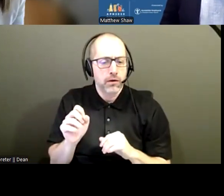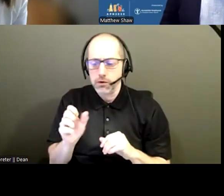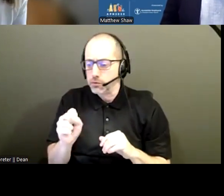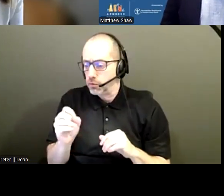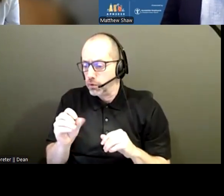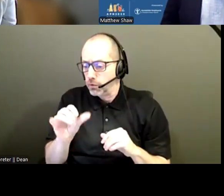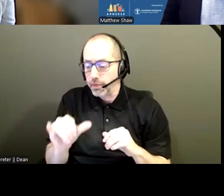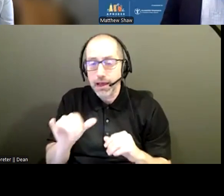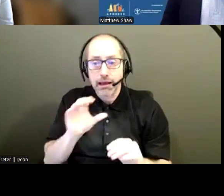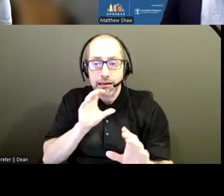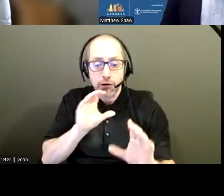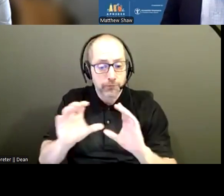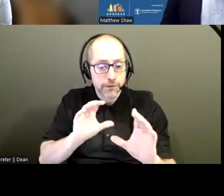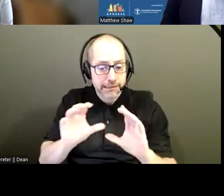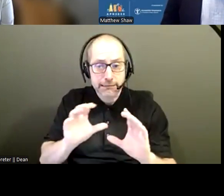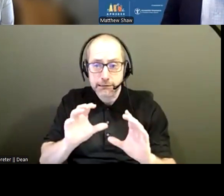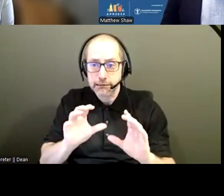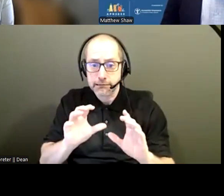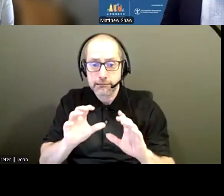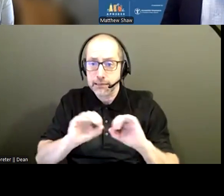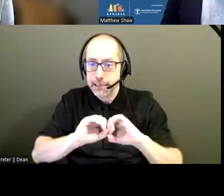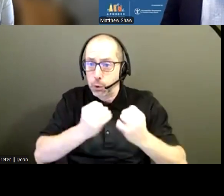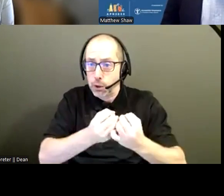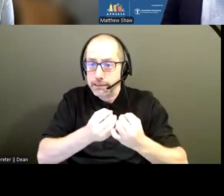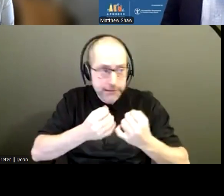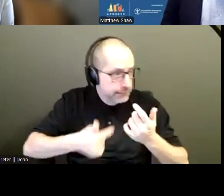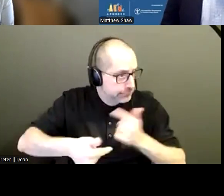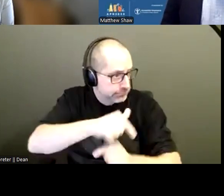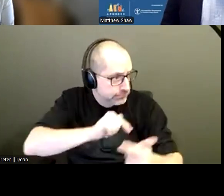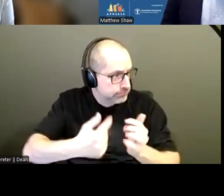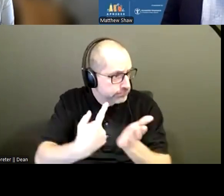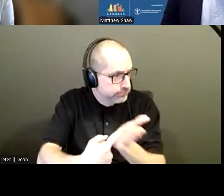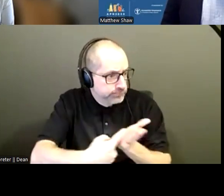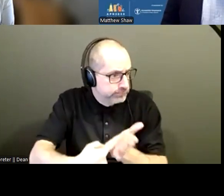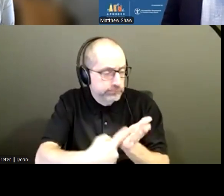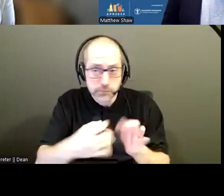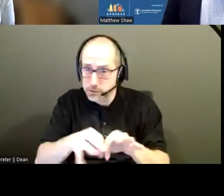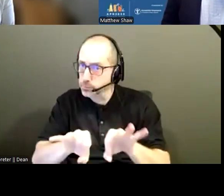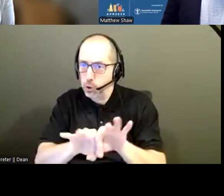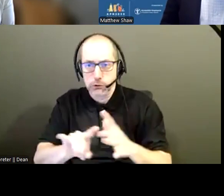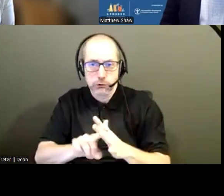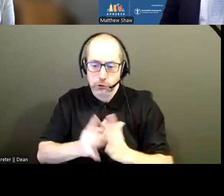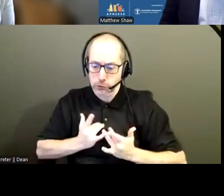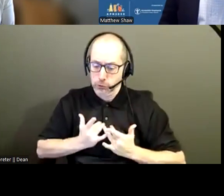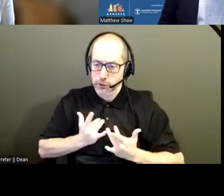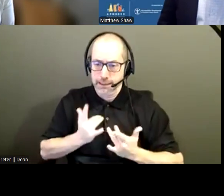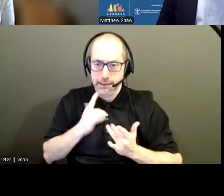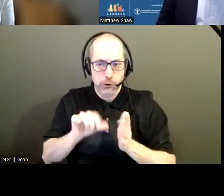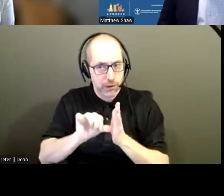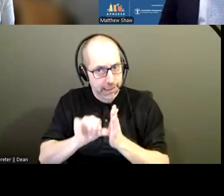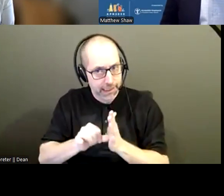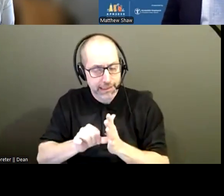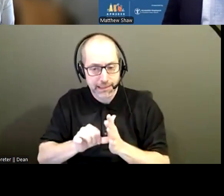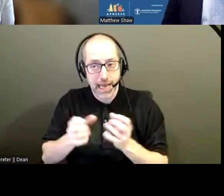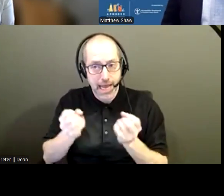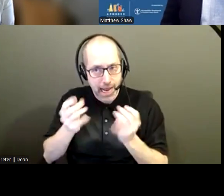conversations are really important to have early on to highlight just how many different people need to be on